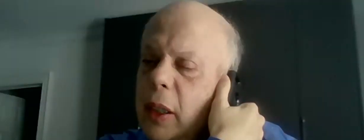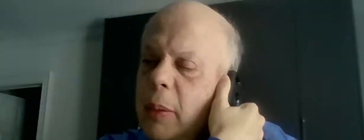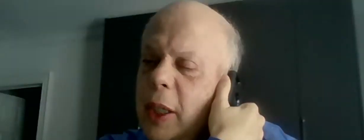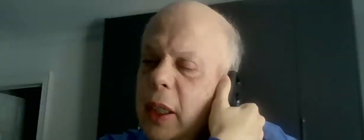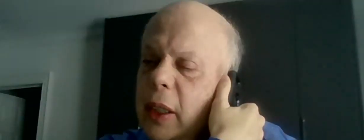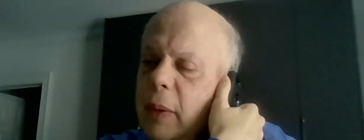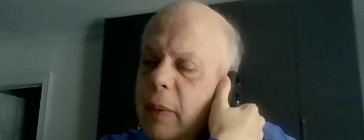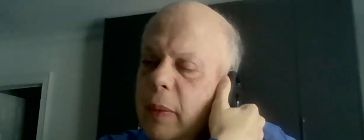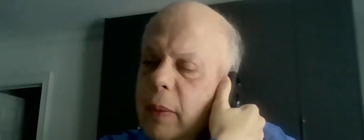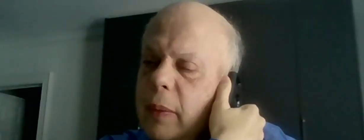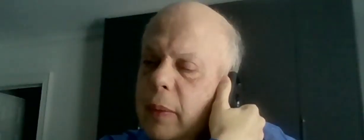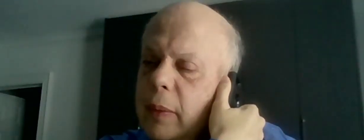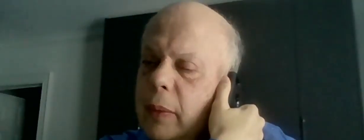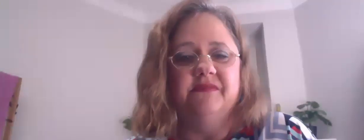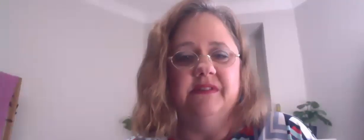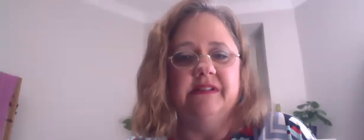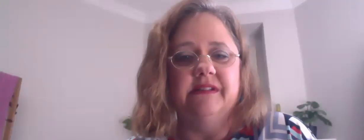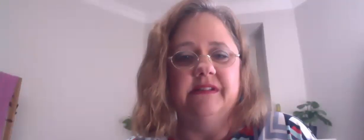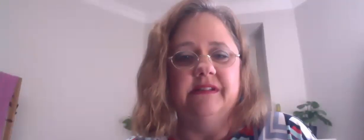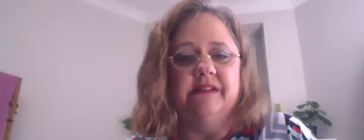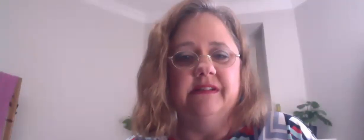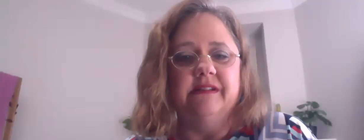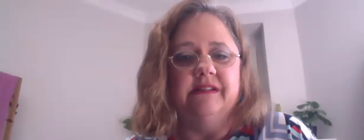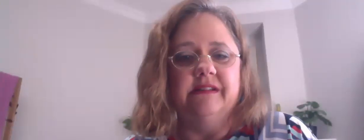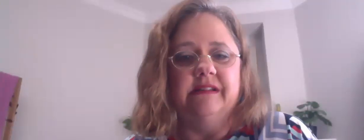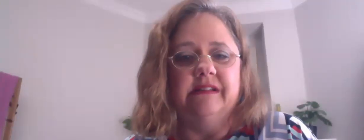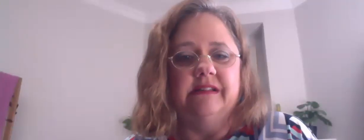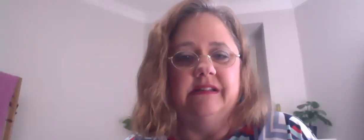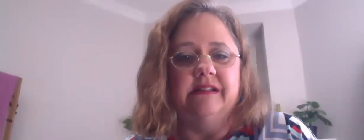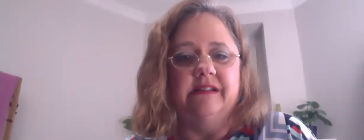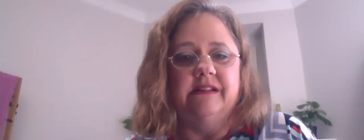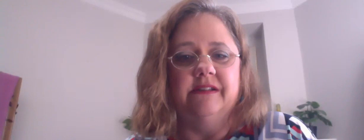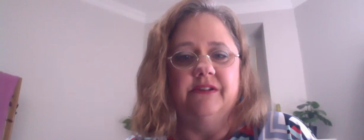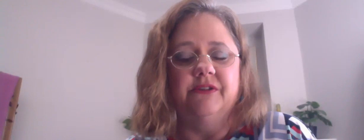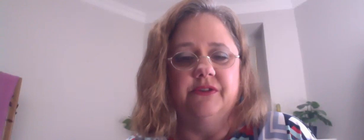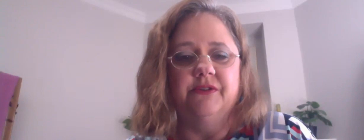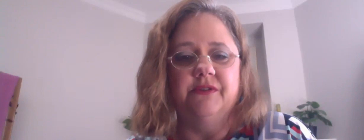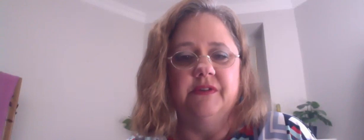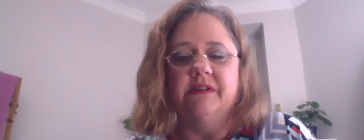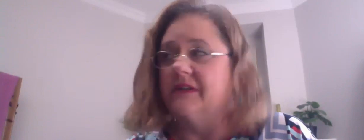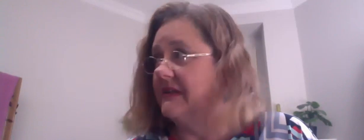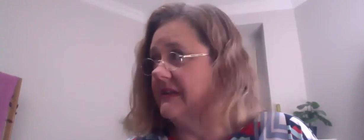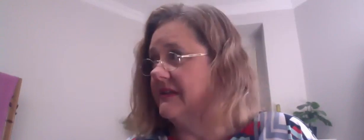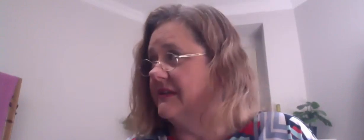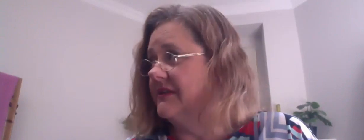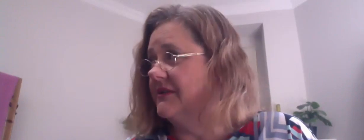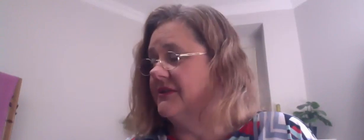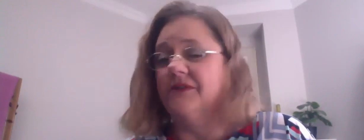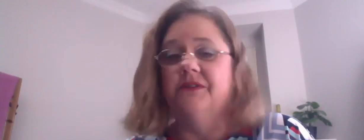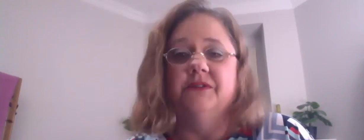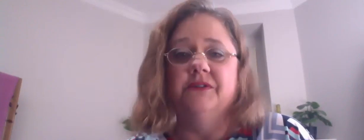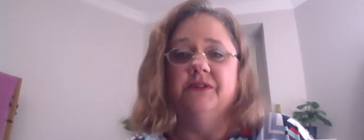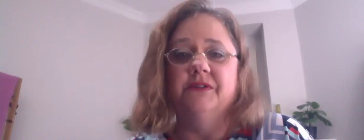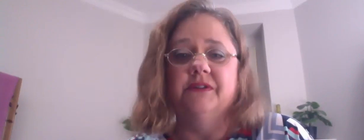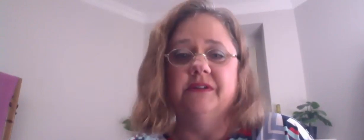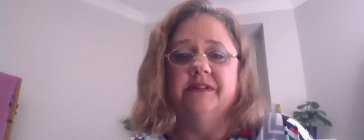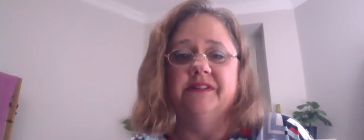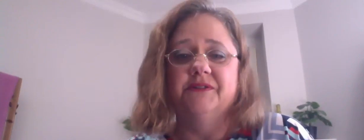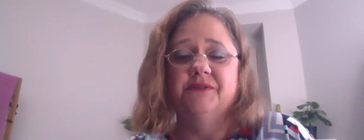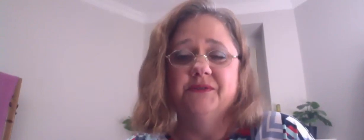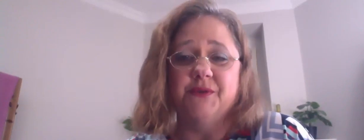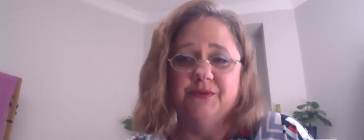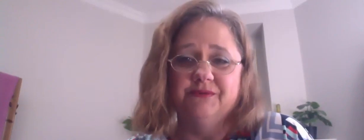out and log back in? If you need to. Well, you tell me what to do. I think that's the only thing I can think of at the moment, unless you can